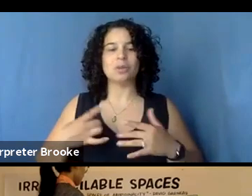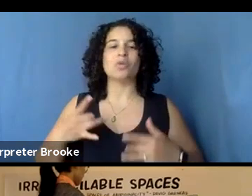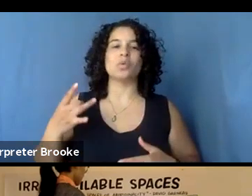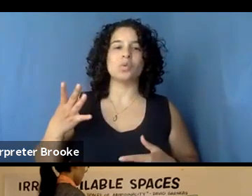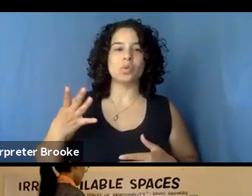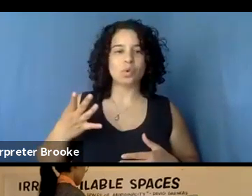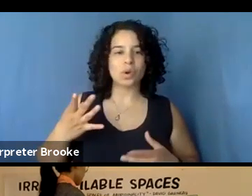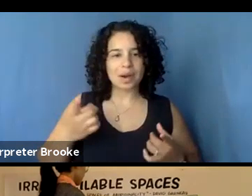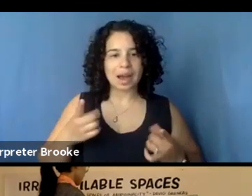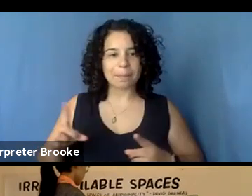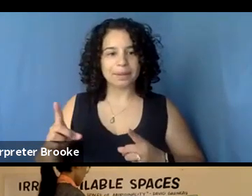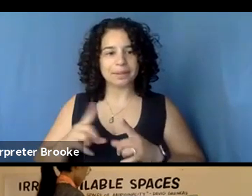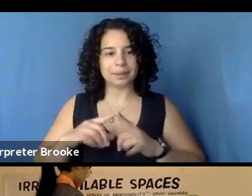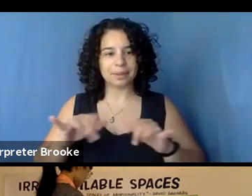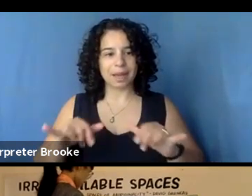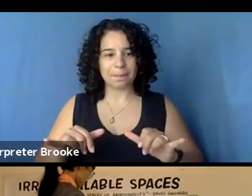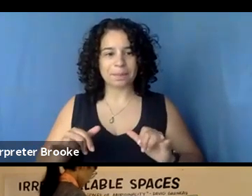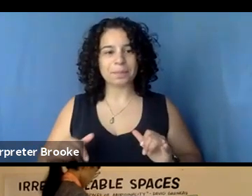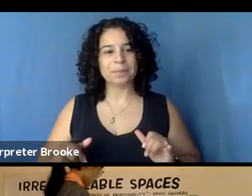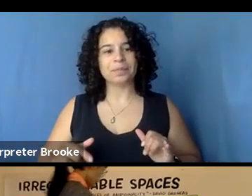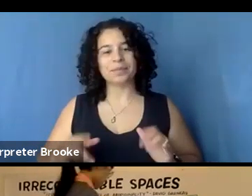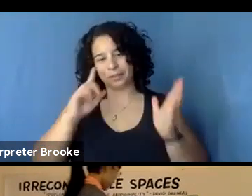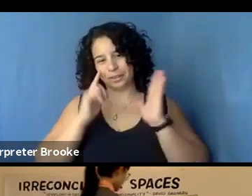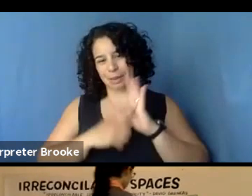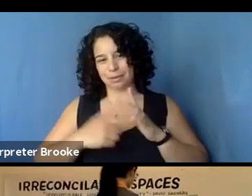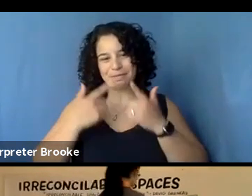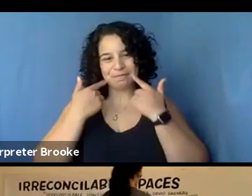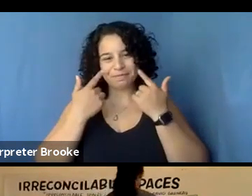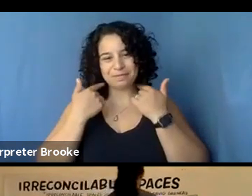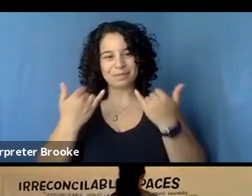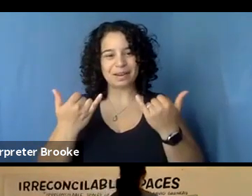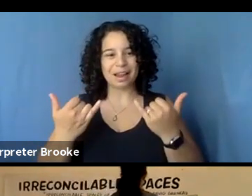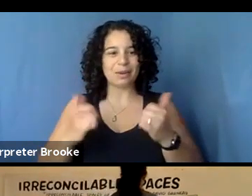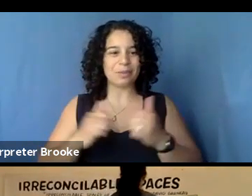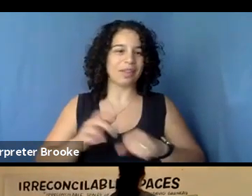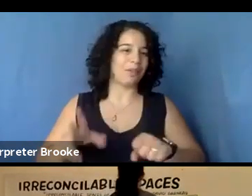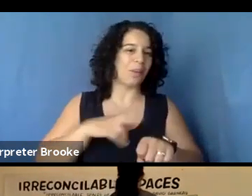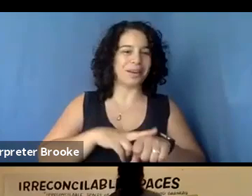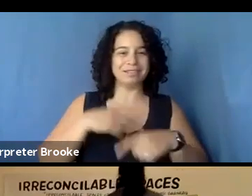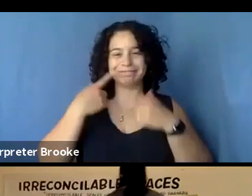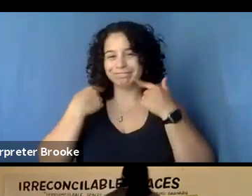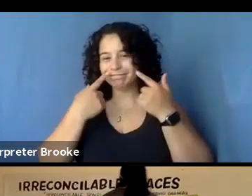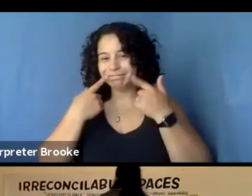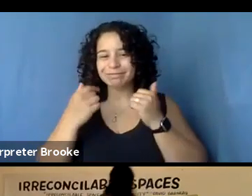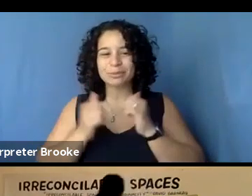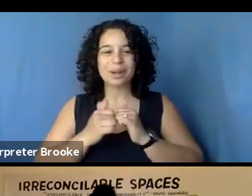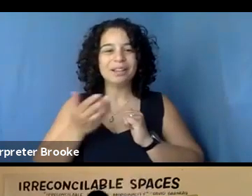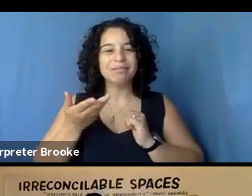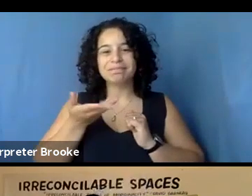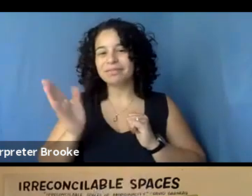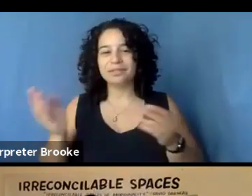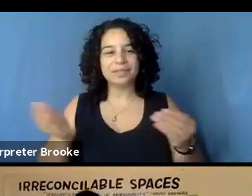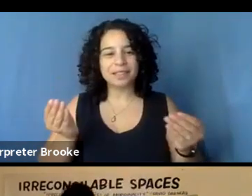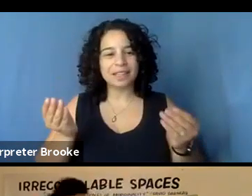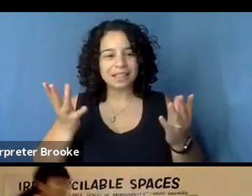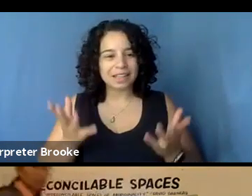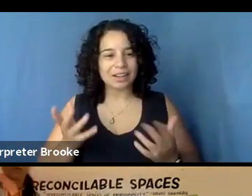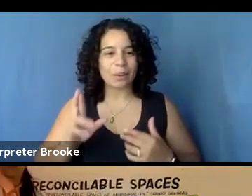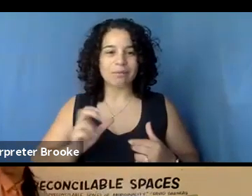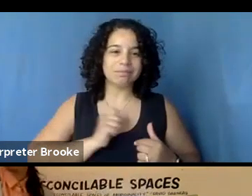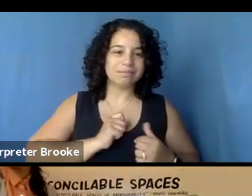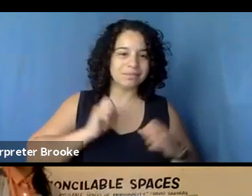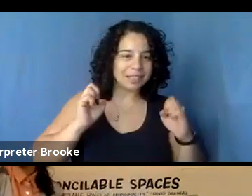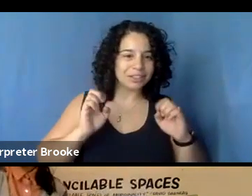know, I mean, I feel bad. Like, you know, right now as the quote facilitator or as an educator,